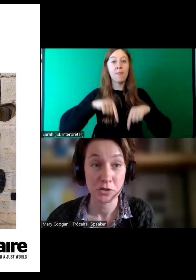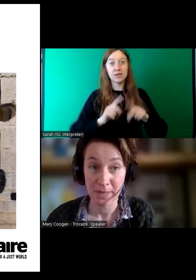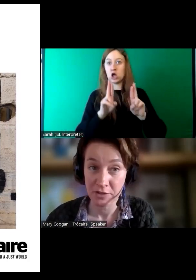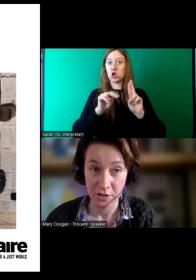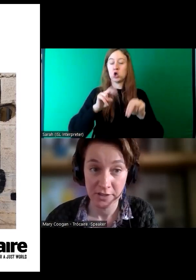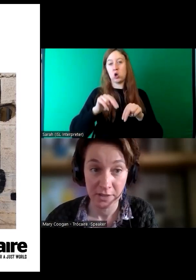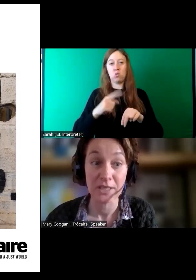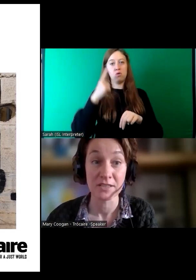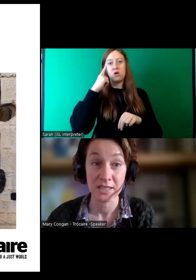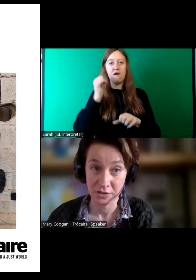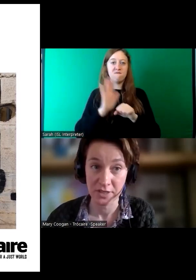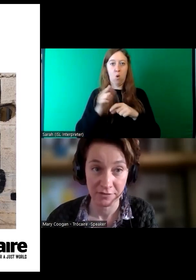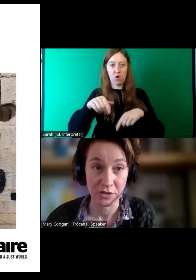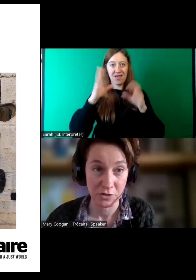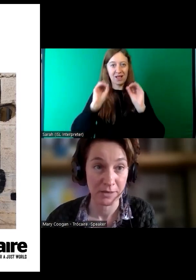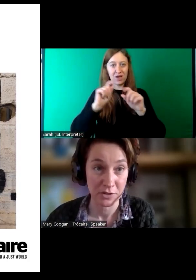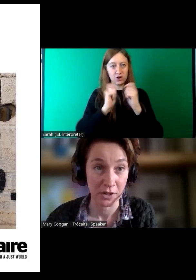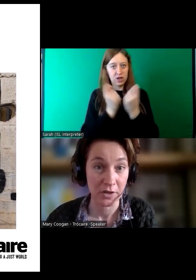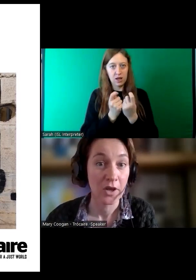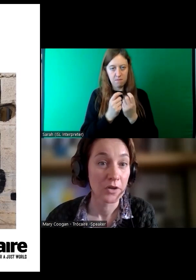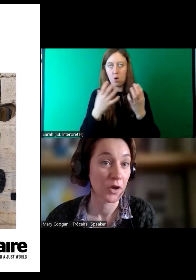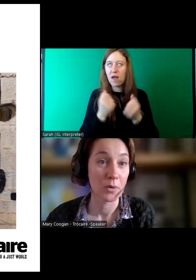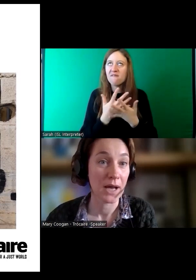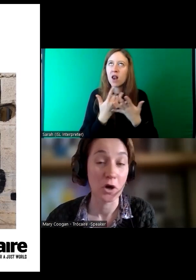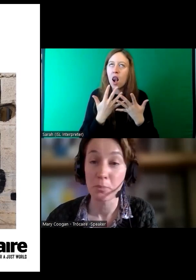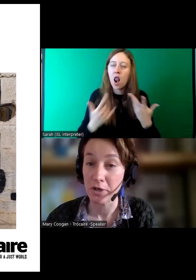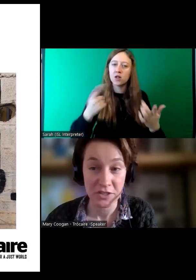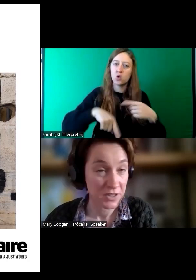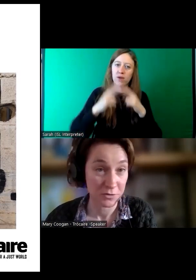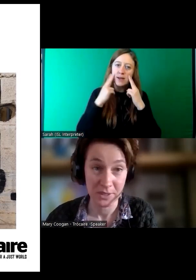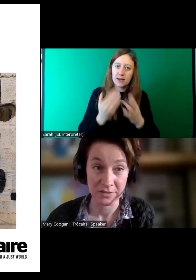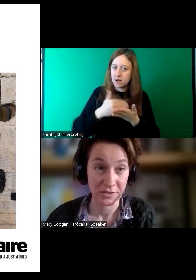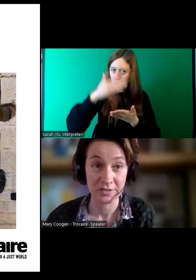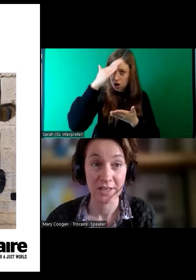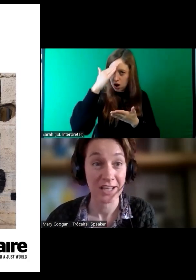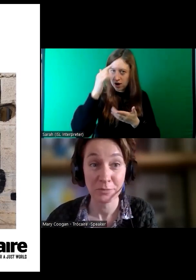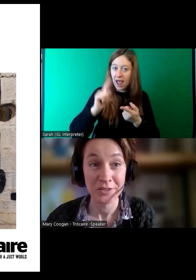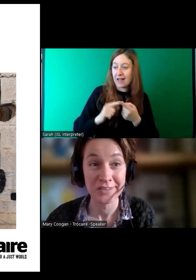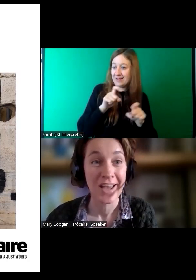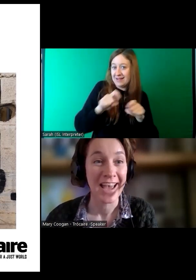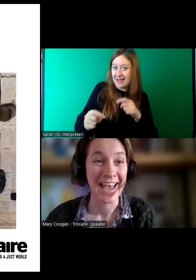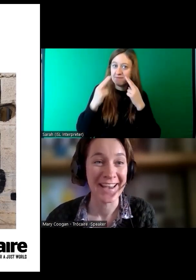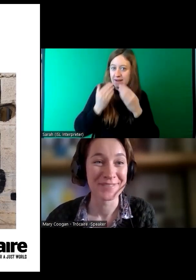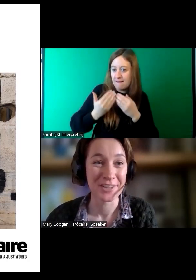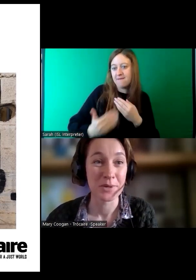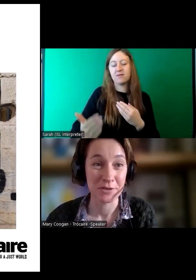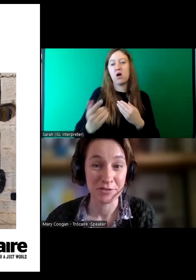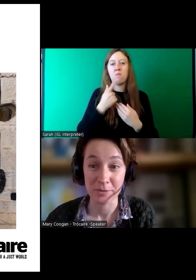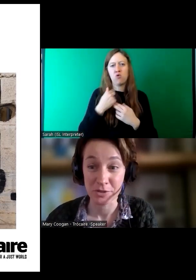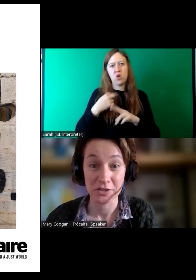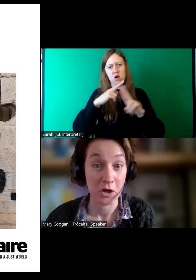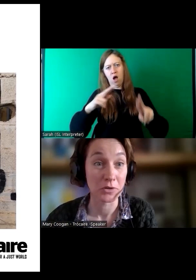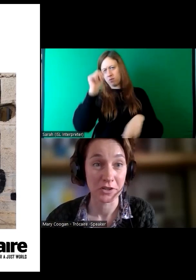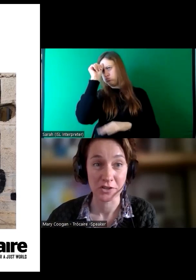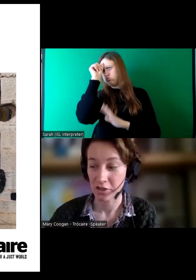had a huge amount to learn, and we continue to have a huge amount to learn. So at no point did we consider ourselves experts. So we were